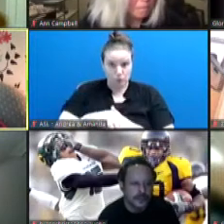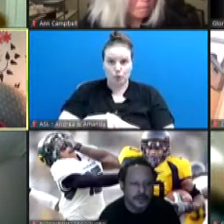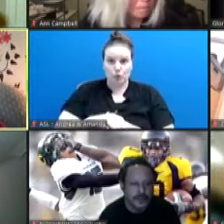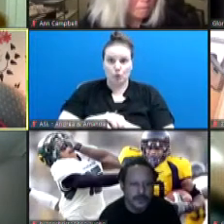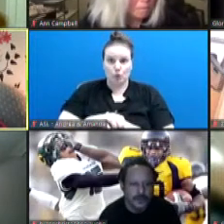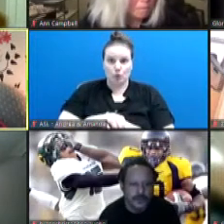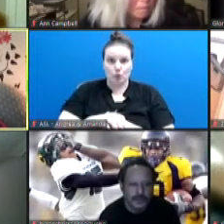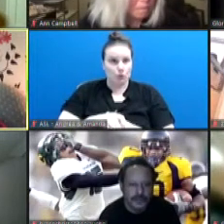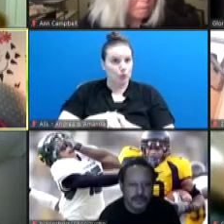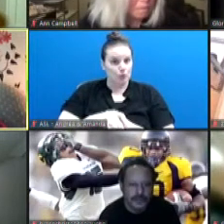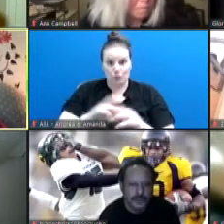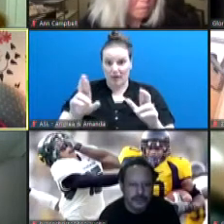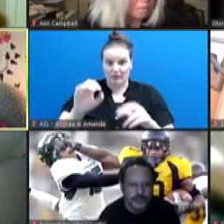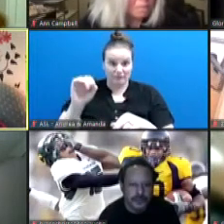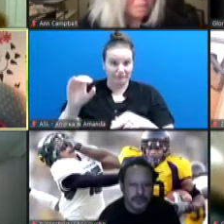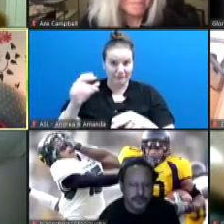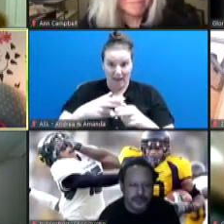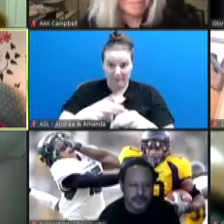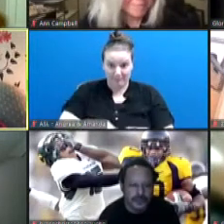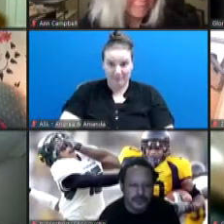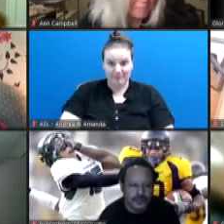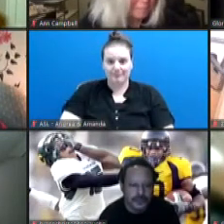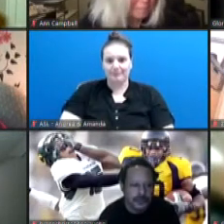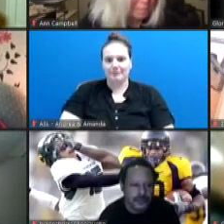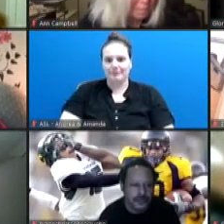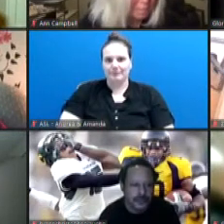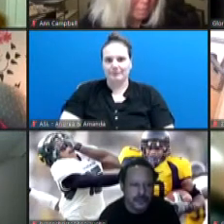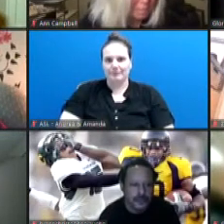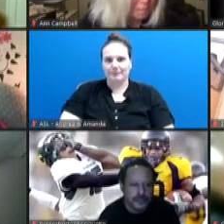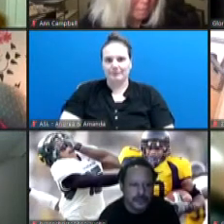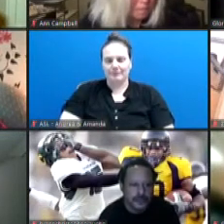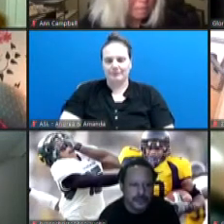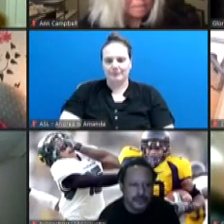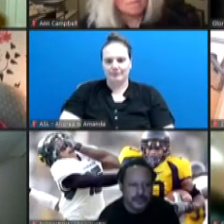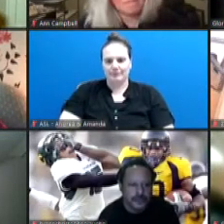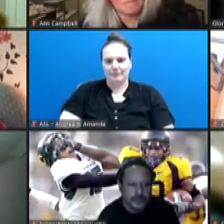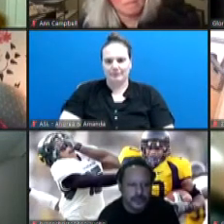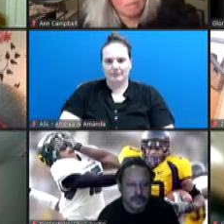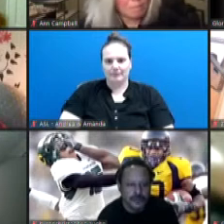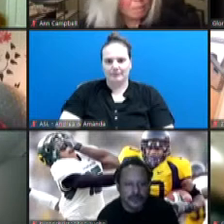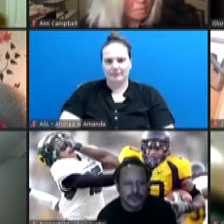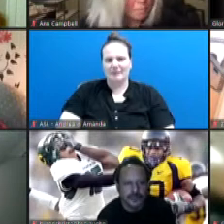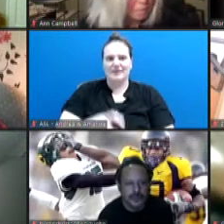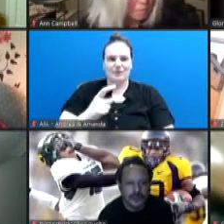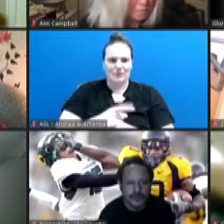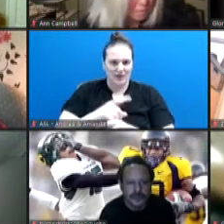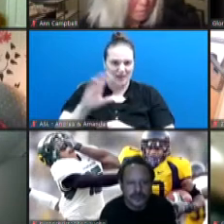Are you ready to introduce yourself? Yes, I'm off camera